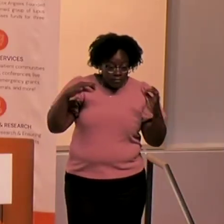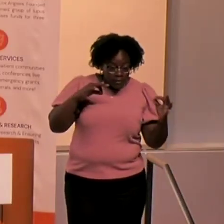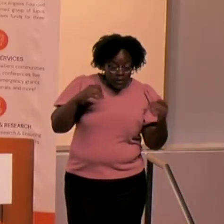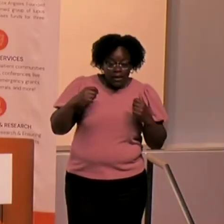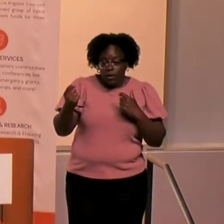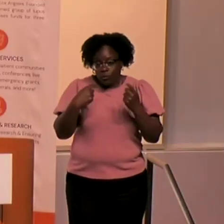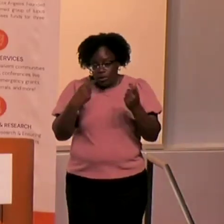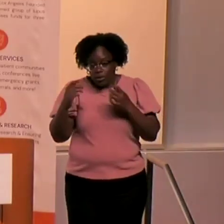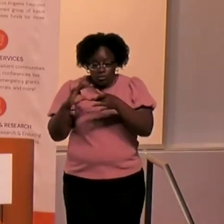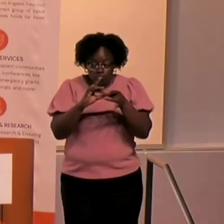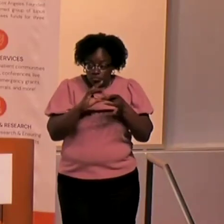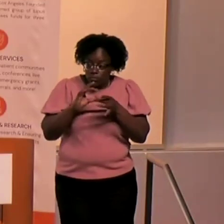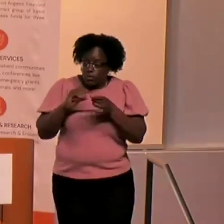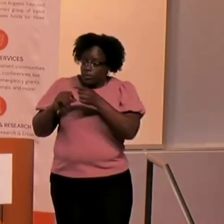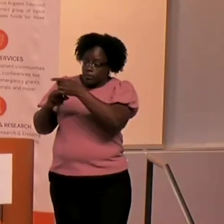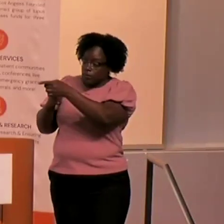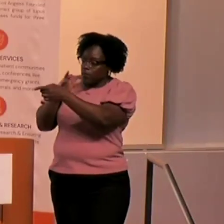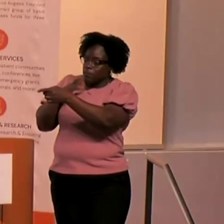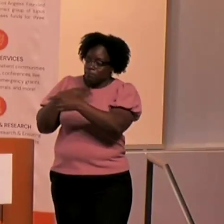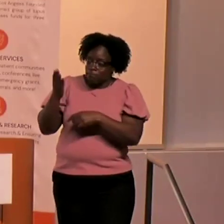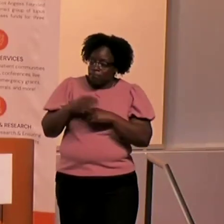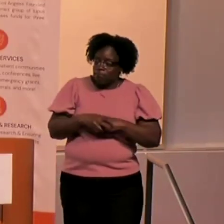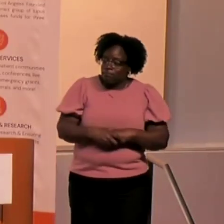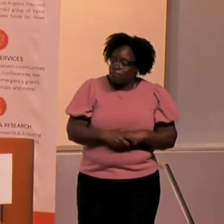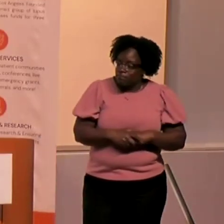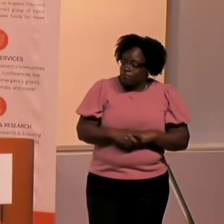questions? If not, okay.